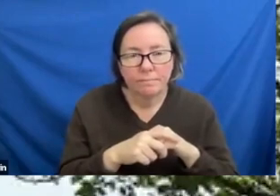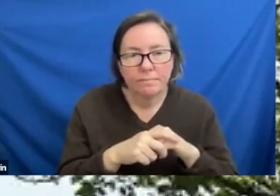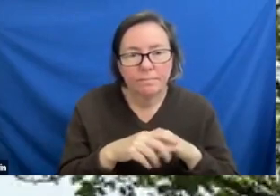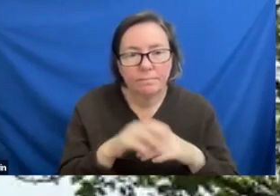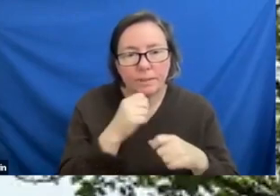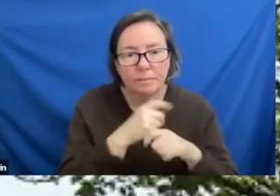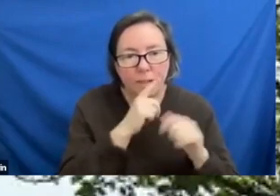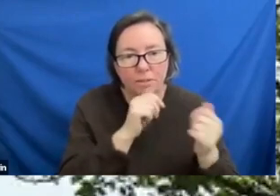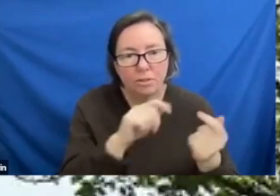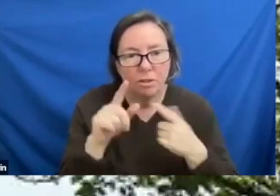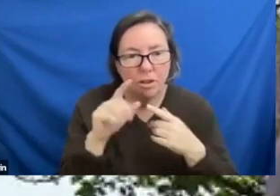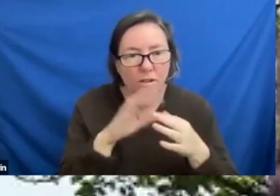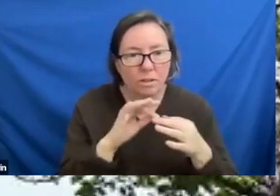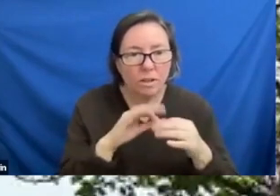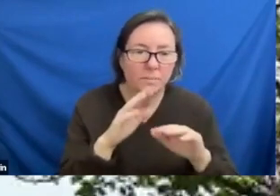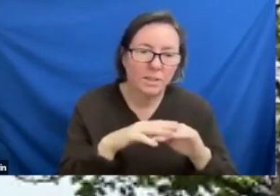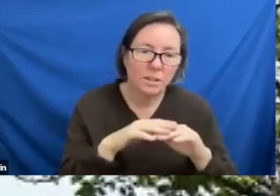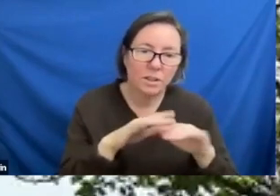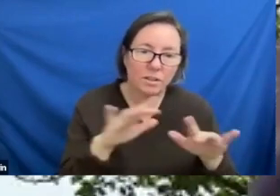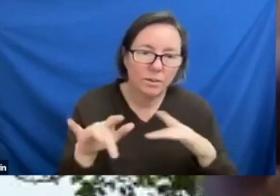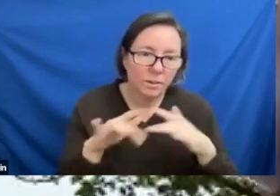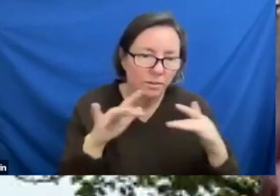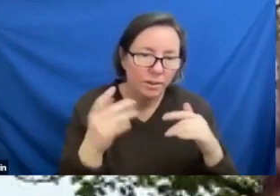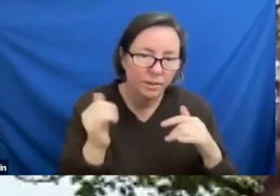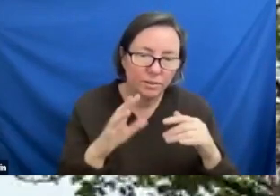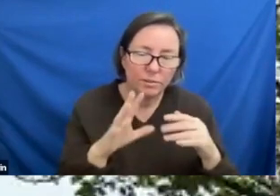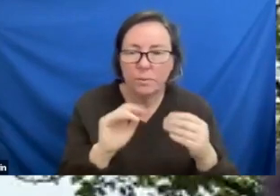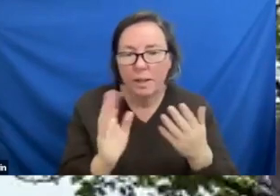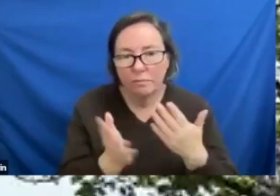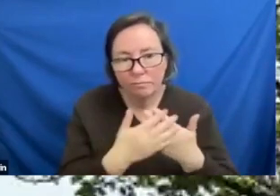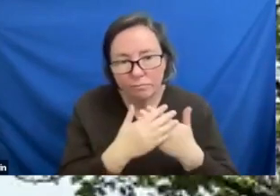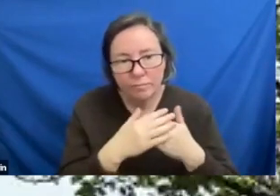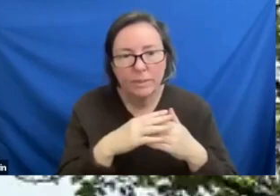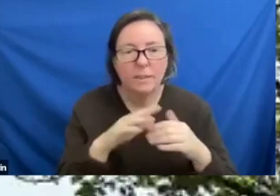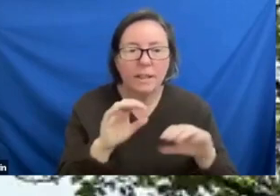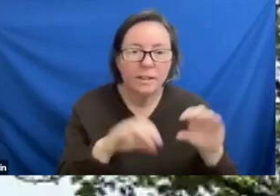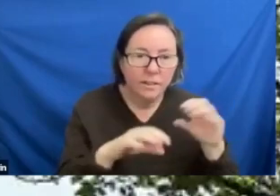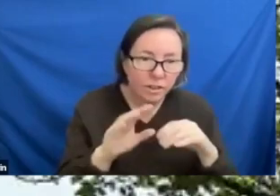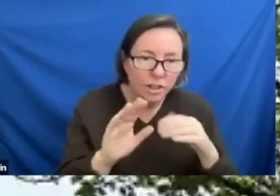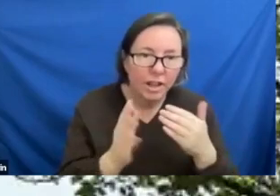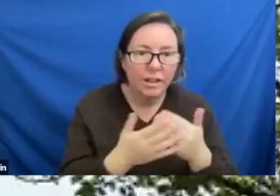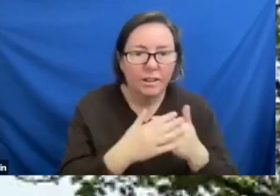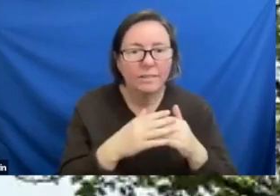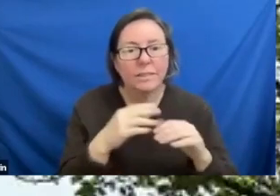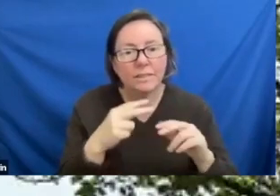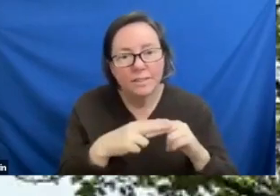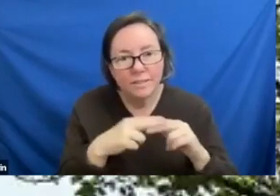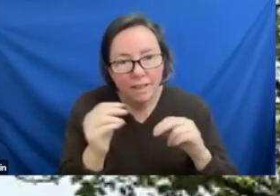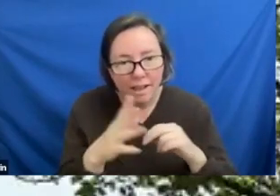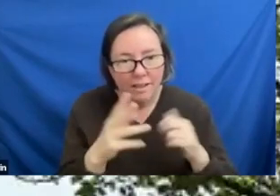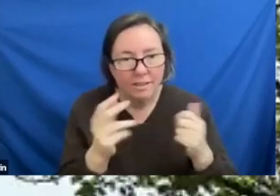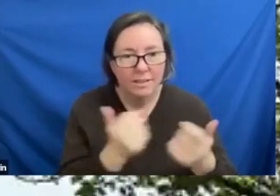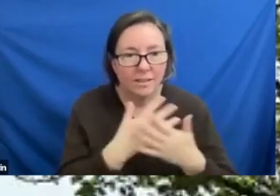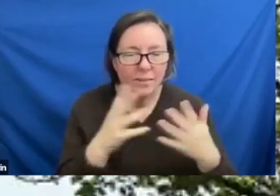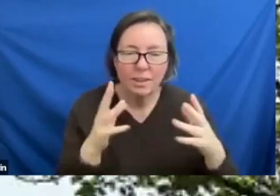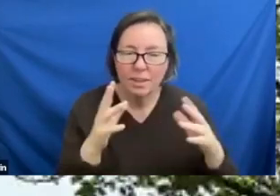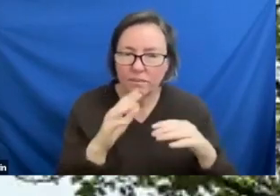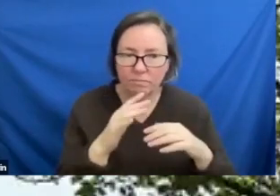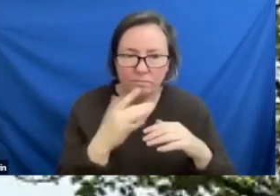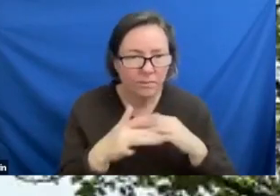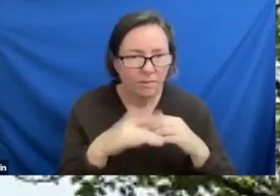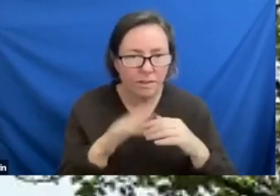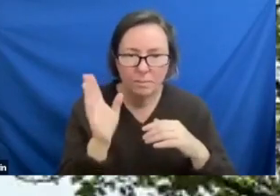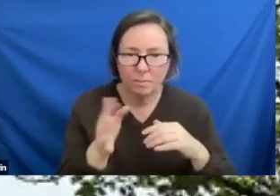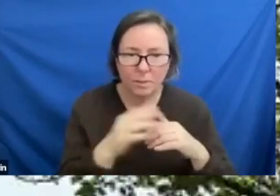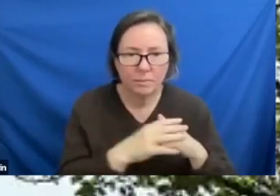to distribute that recording as well with the chat and the slide deck, and send a follow-up email which contains all of that information so that you